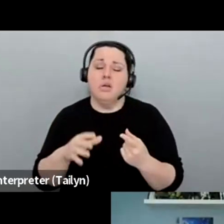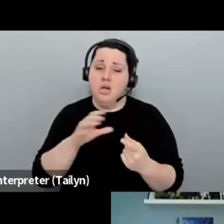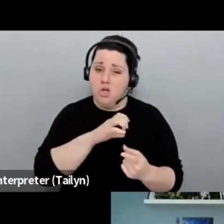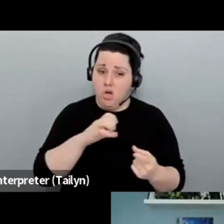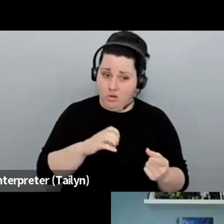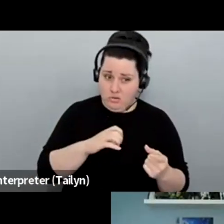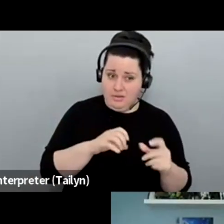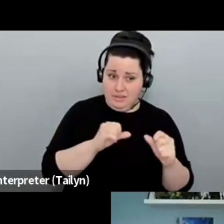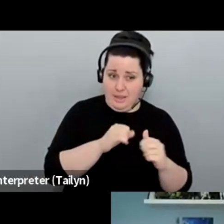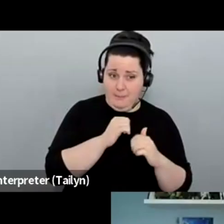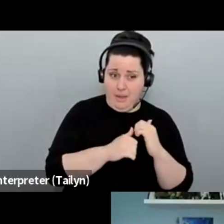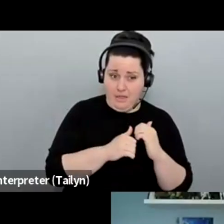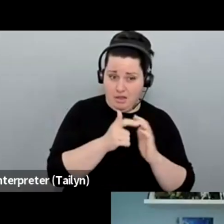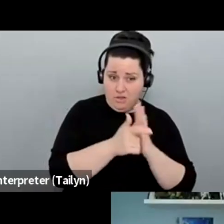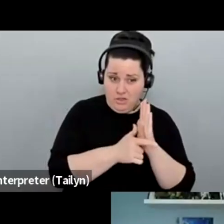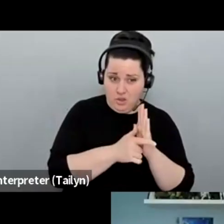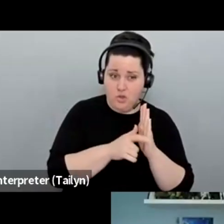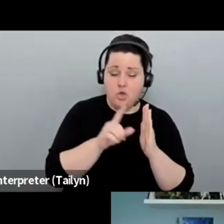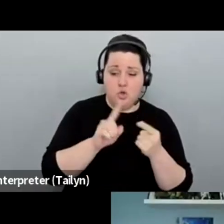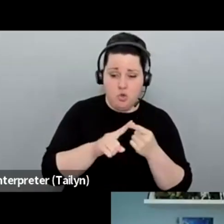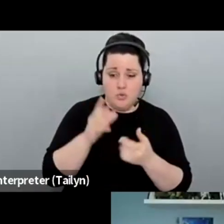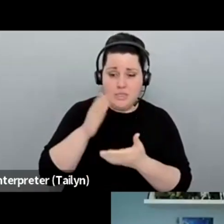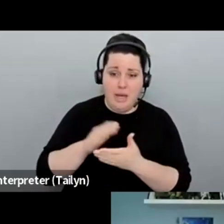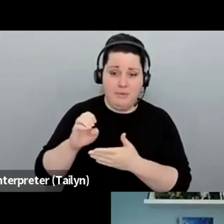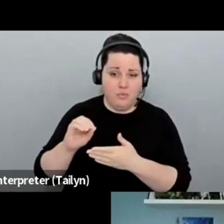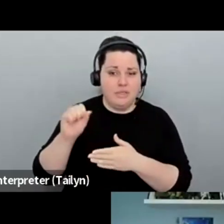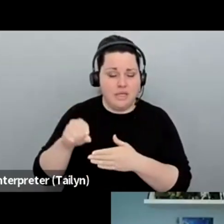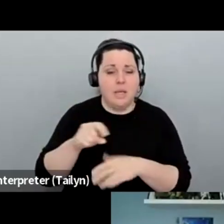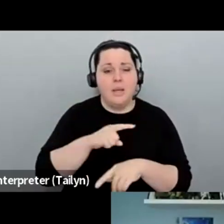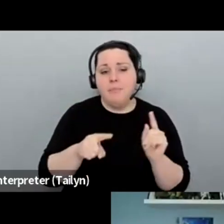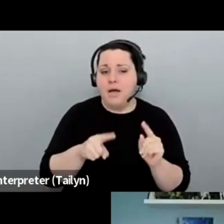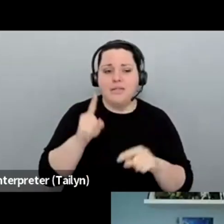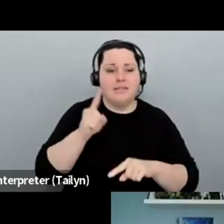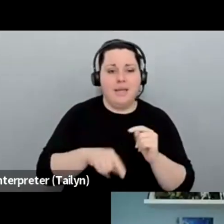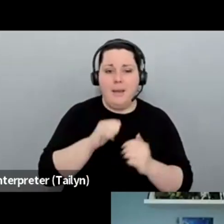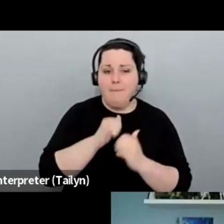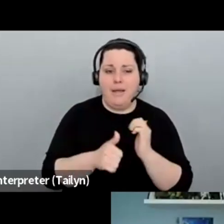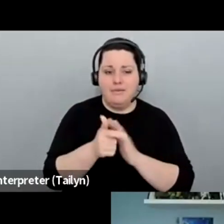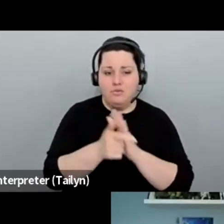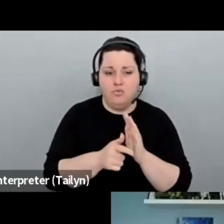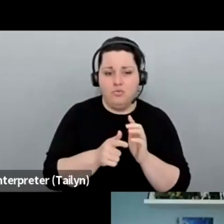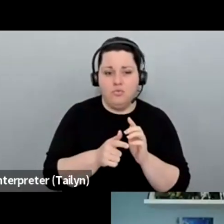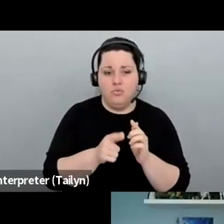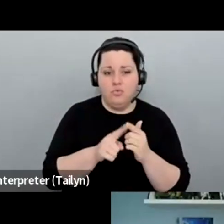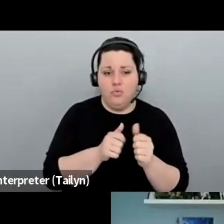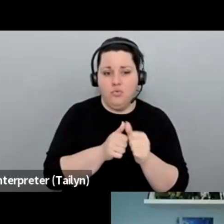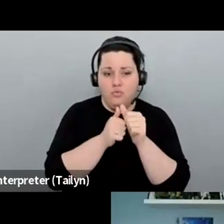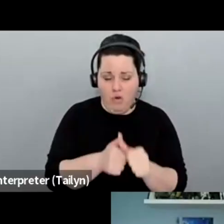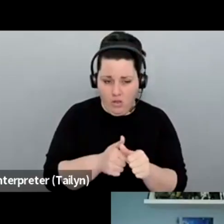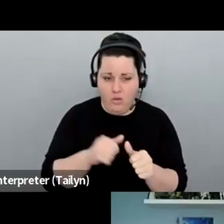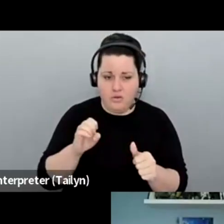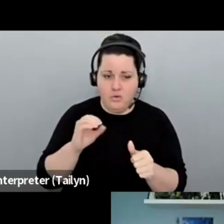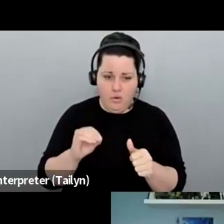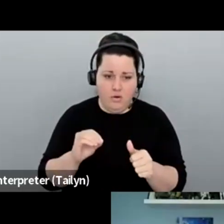Congress can pass legislation to overturn the executive order. However, it can't pass legislation to kind of follow through an executive order, as Amanda